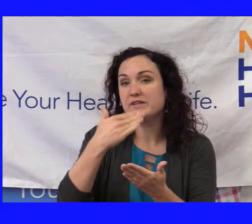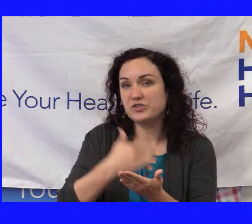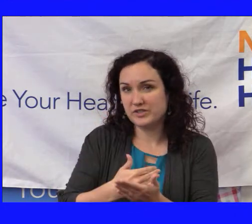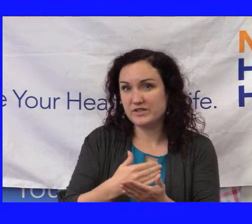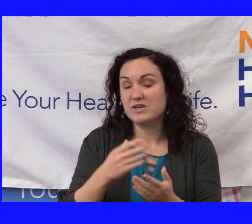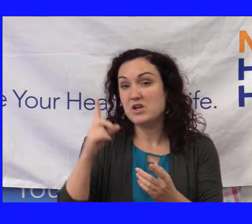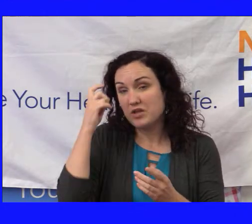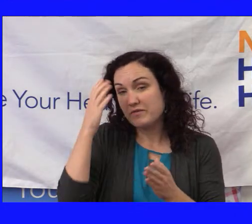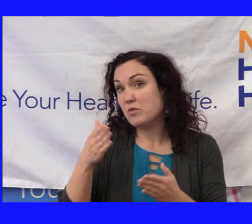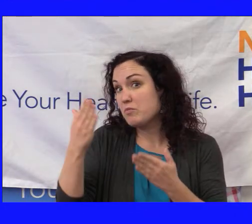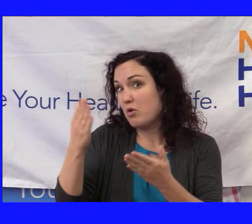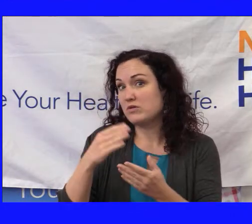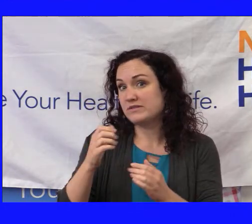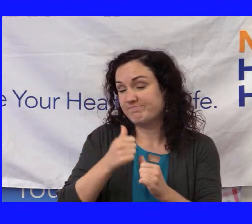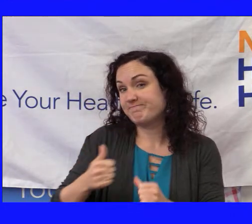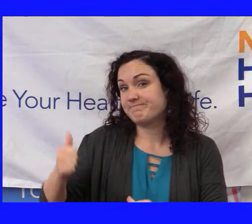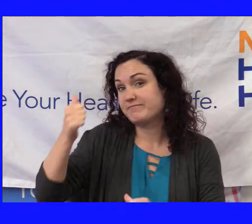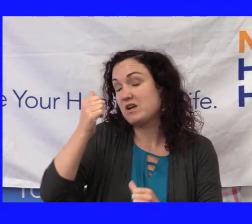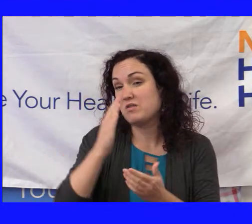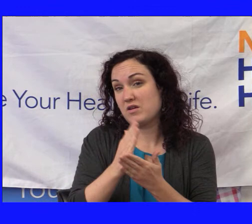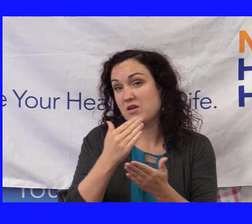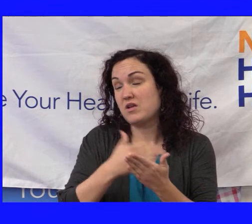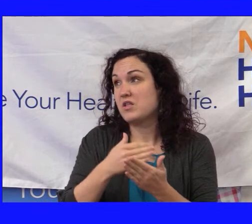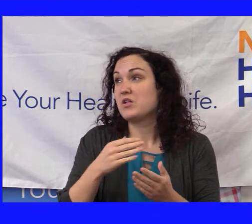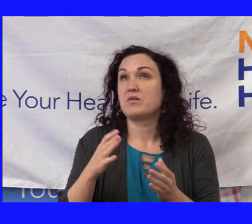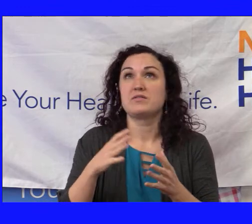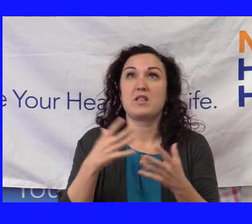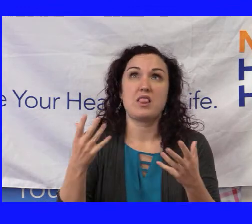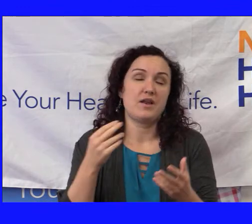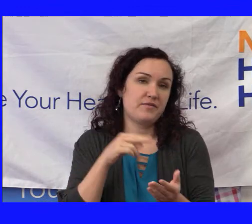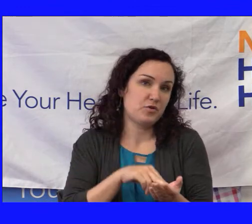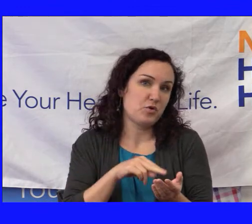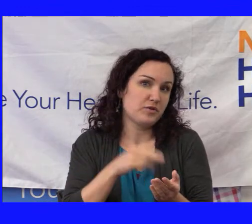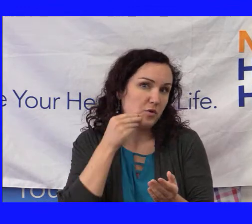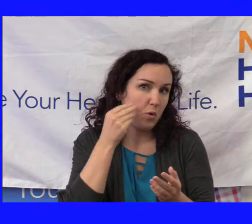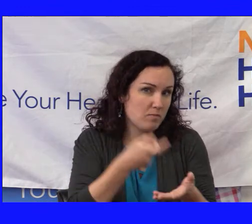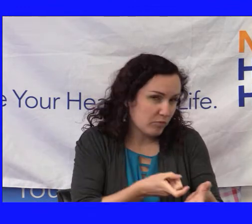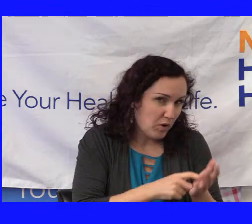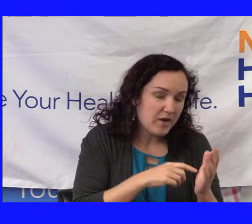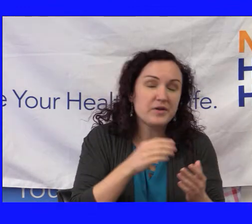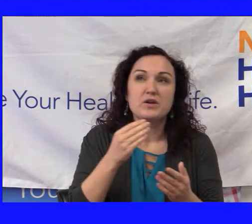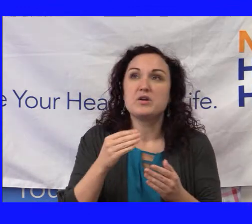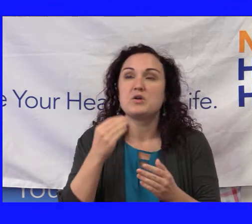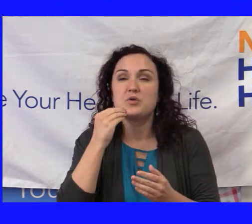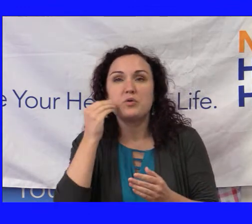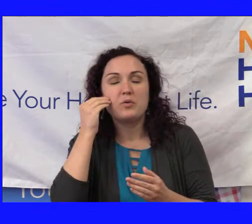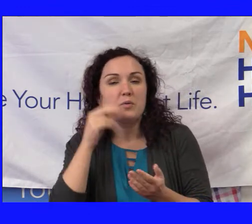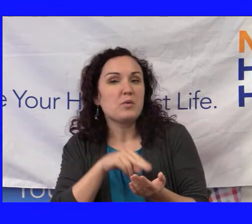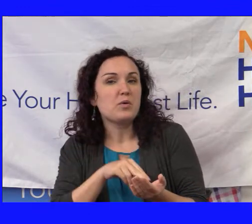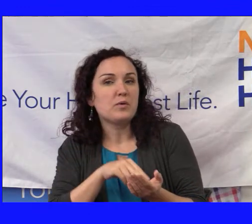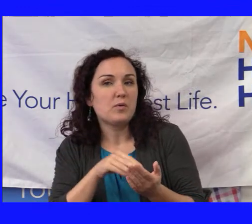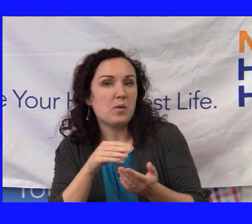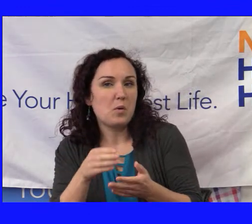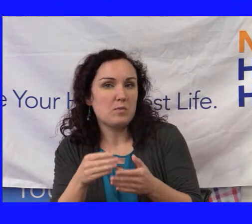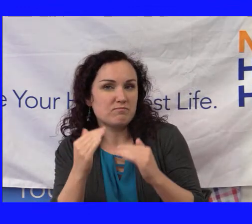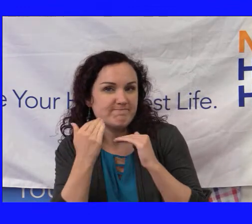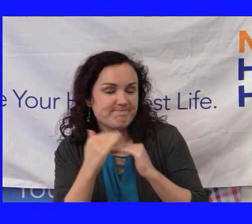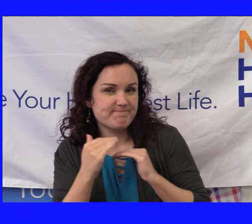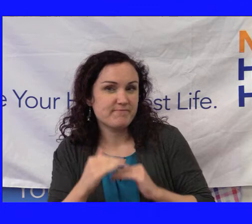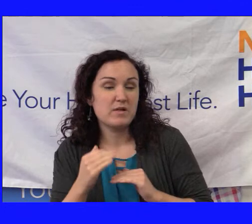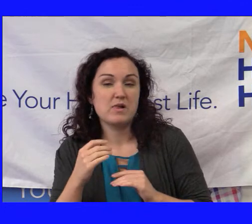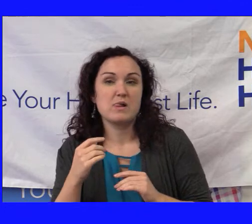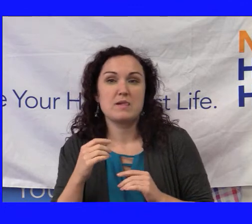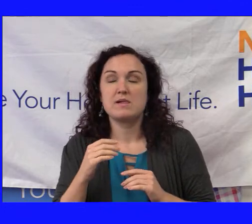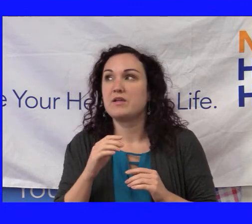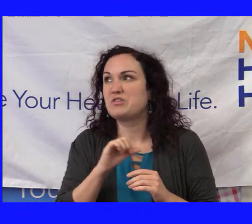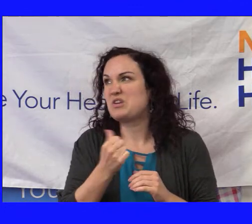executive budget, there was a whole spate of nursing home provisions and nursing home mandates, and that was another area where not just we,